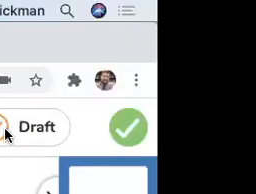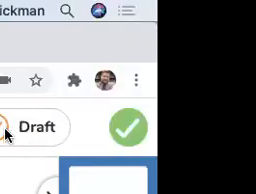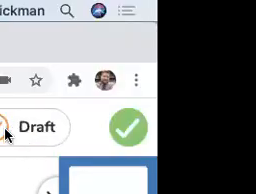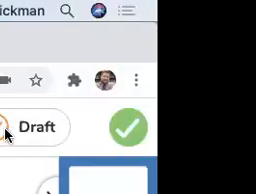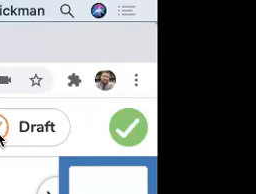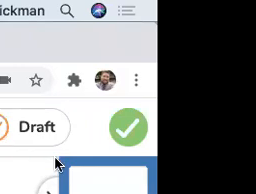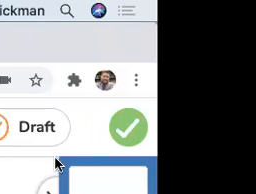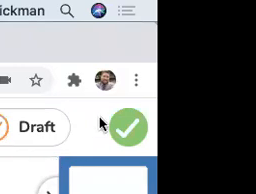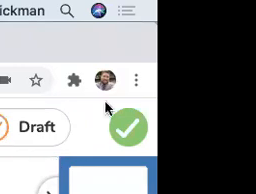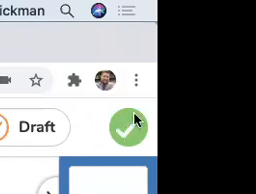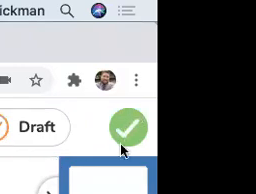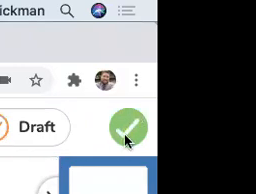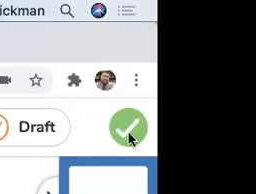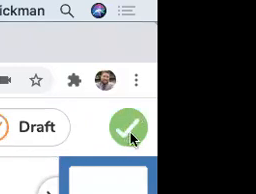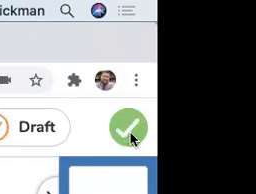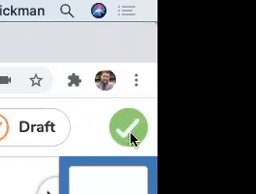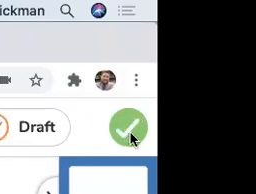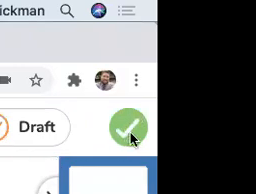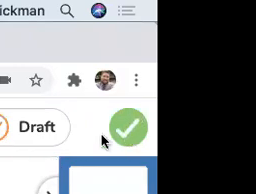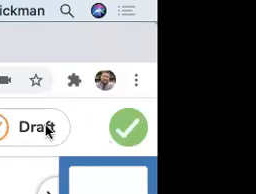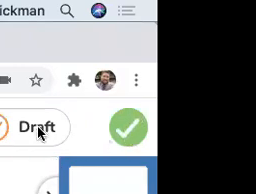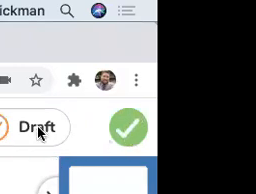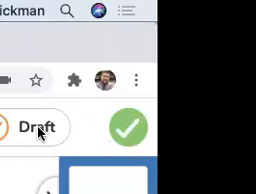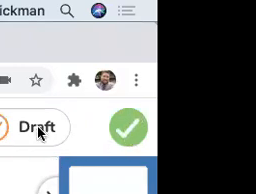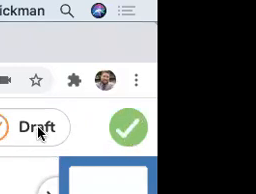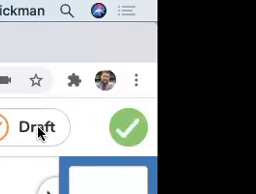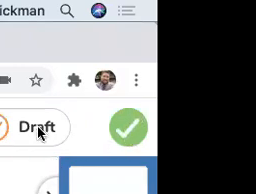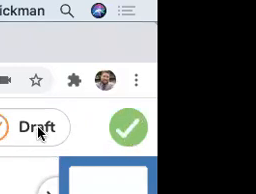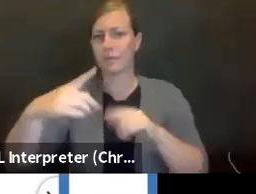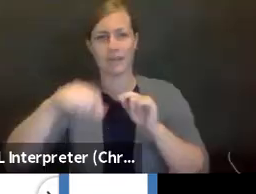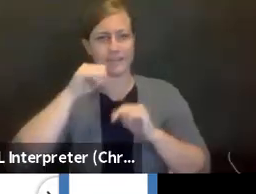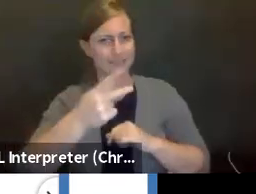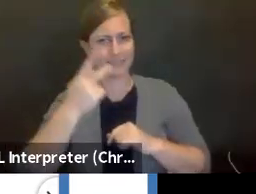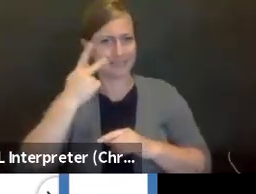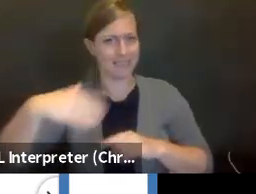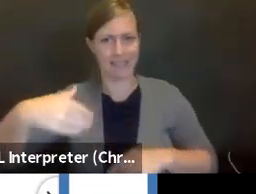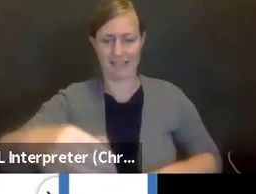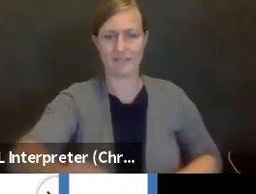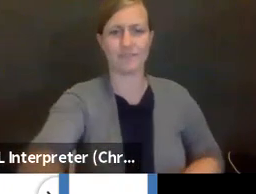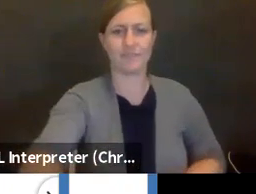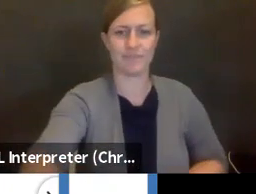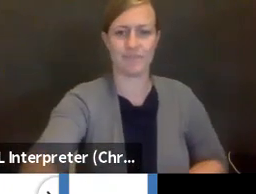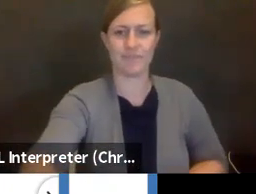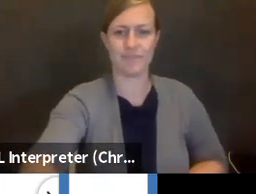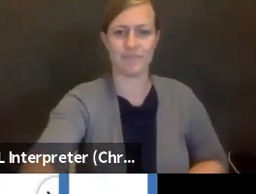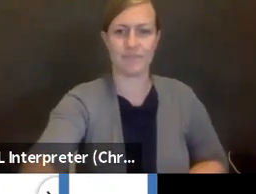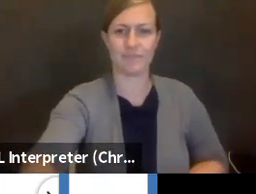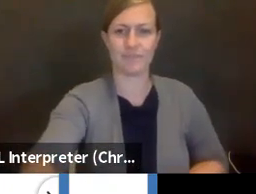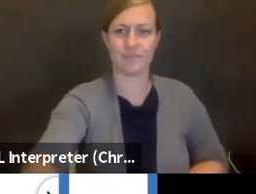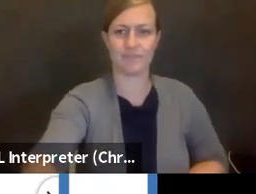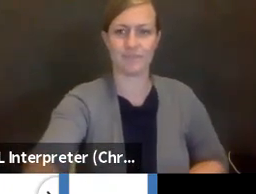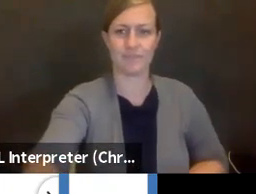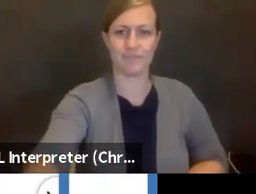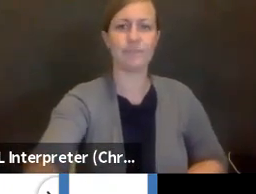as draft, which means it doesn't publish to the students yet. So you can work on something, come back to it, and it will go to the students